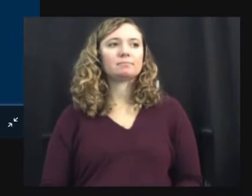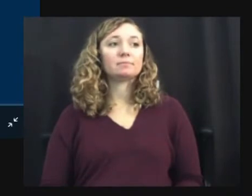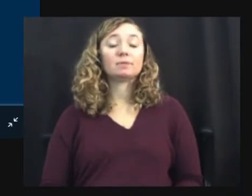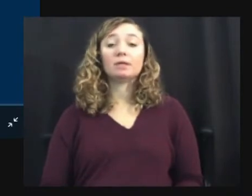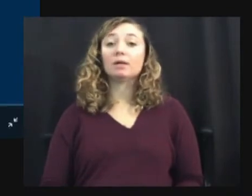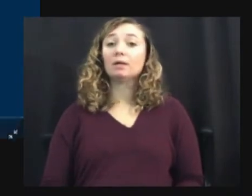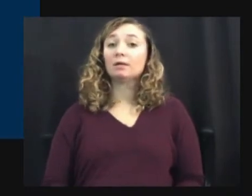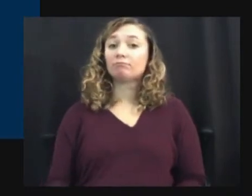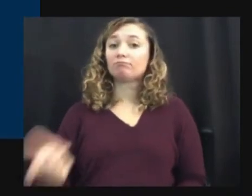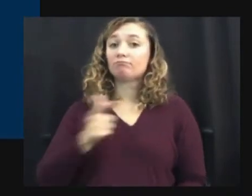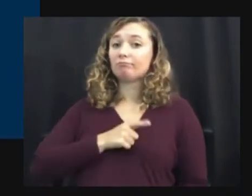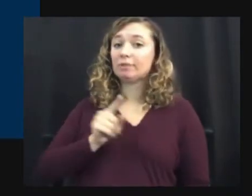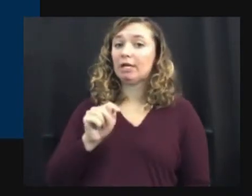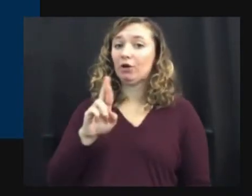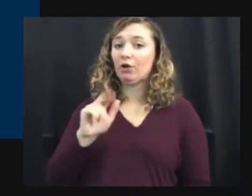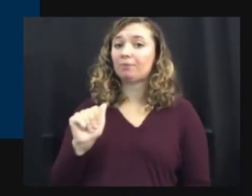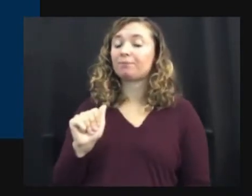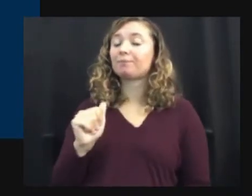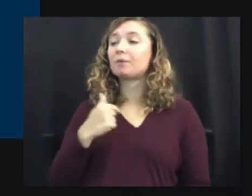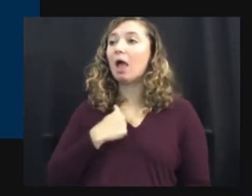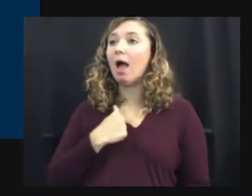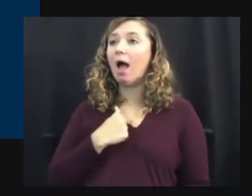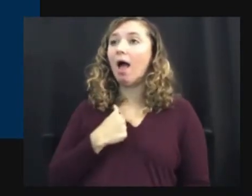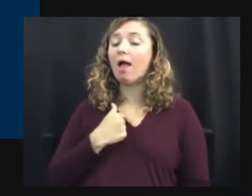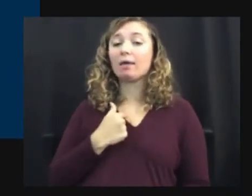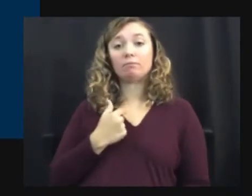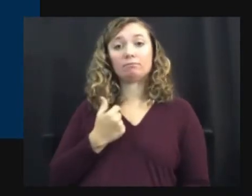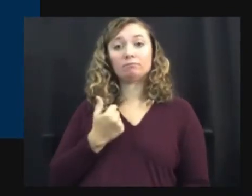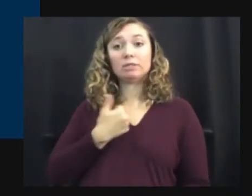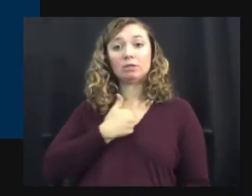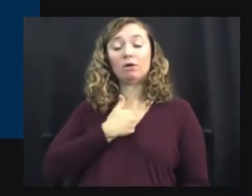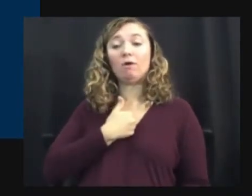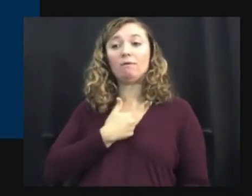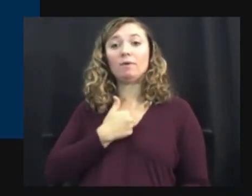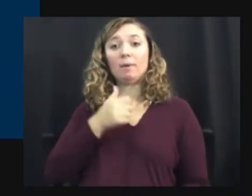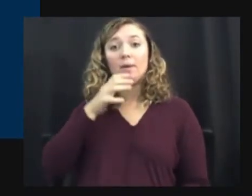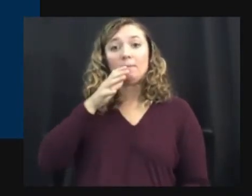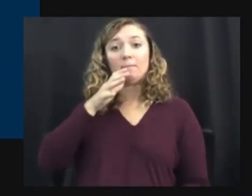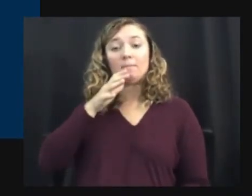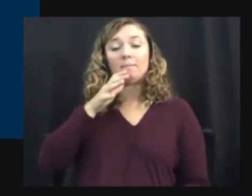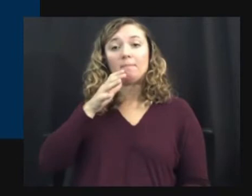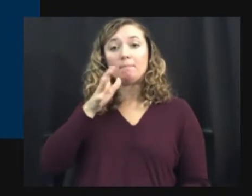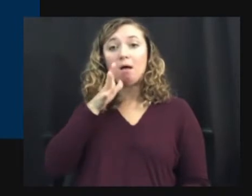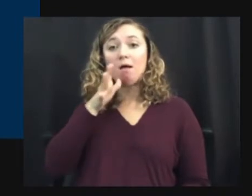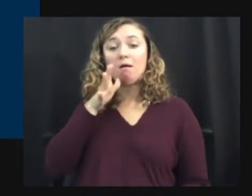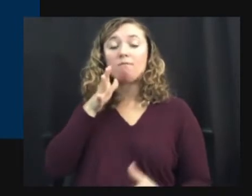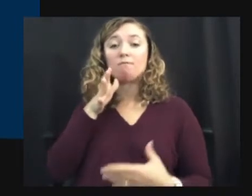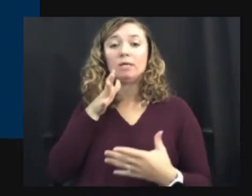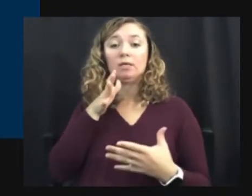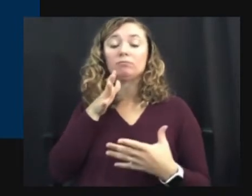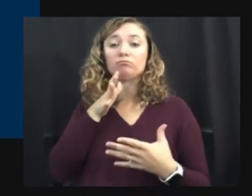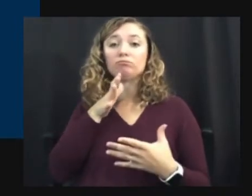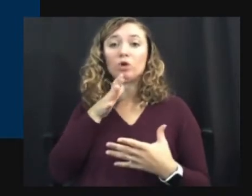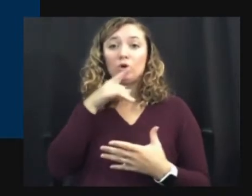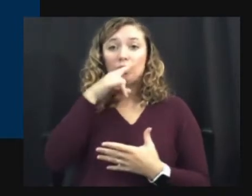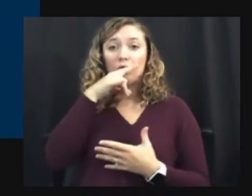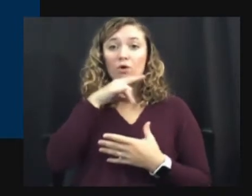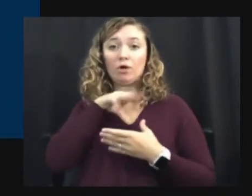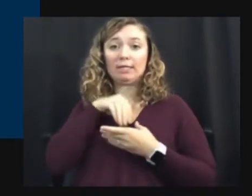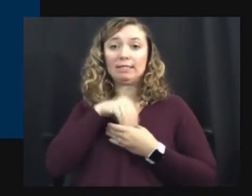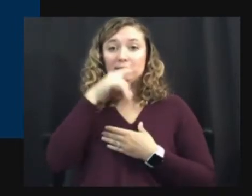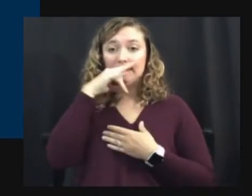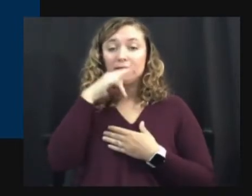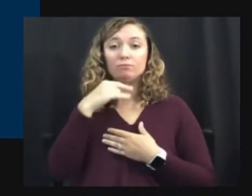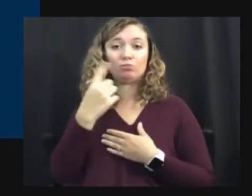So I also am a parent of an autistic child, and I have been through this. I only have one